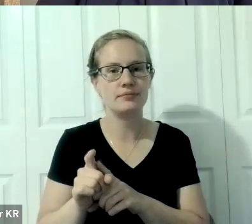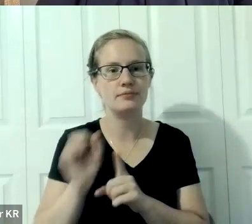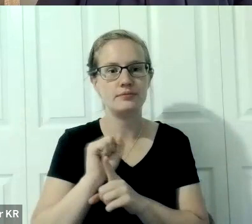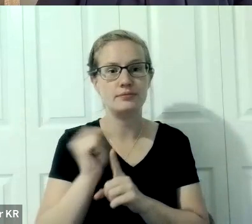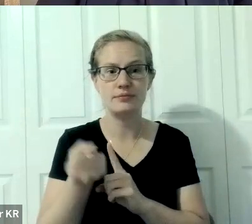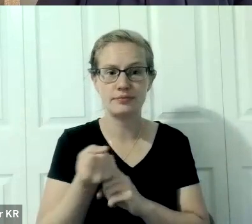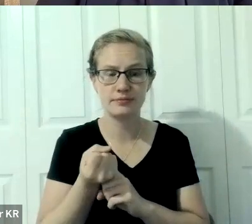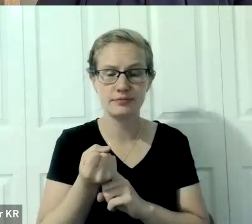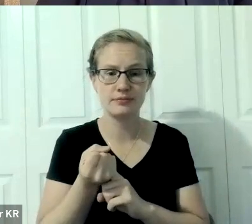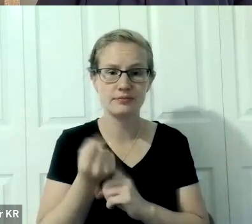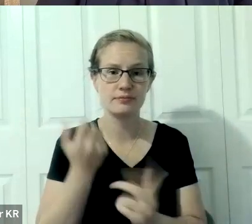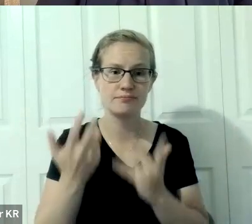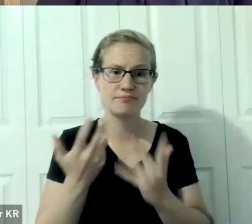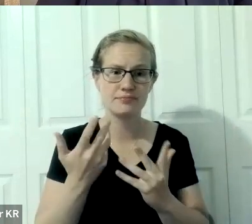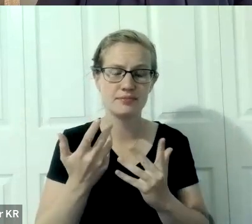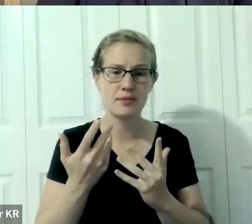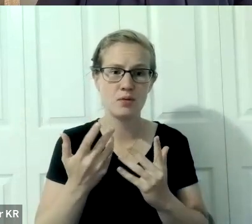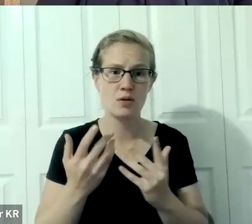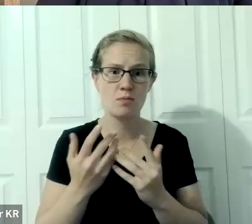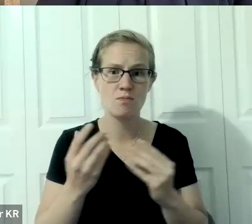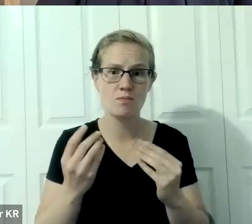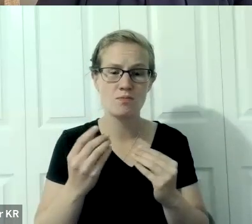situation might be more than you're able to deal with.